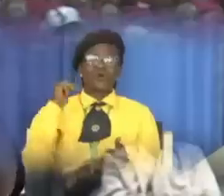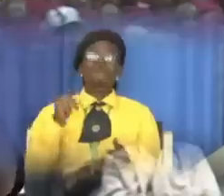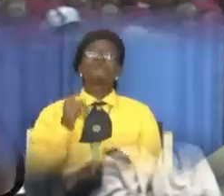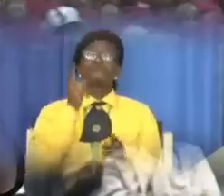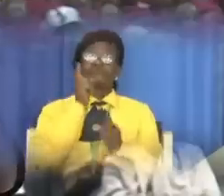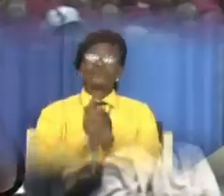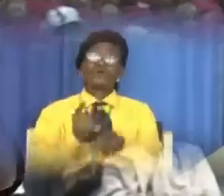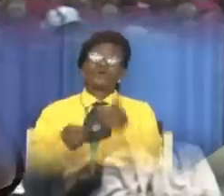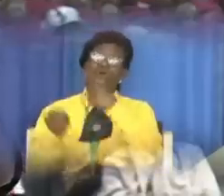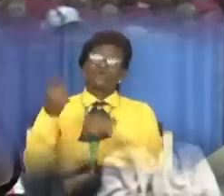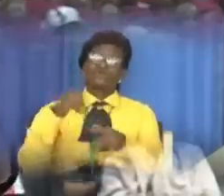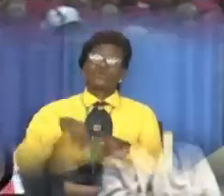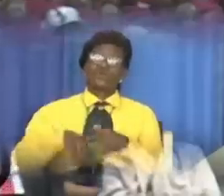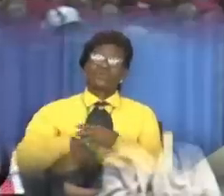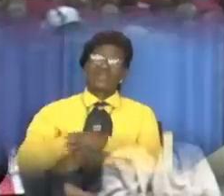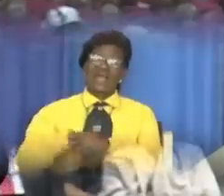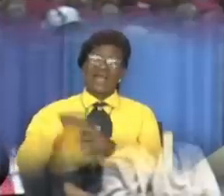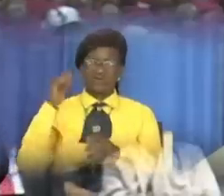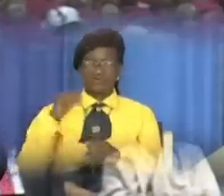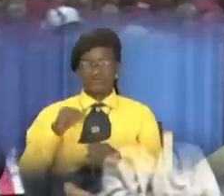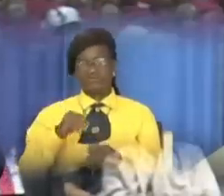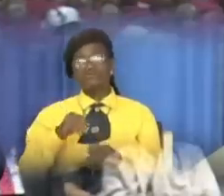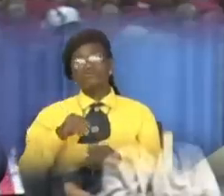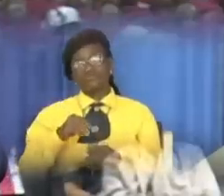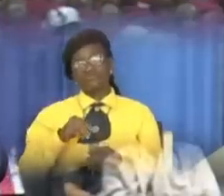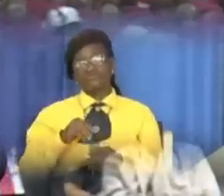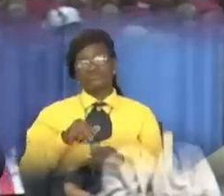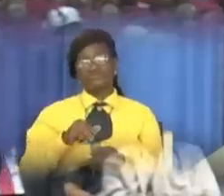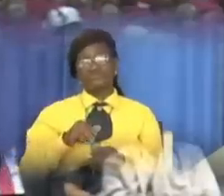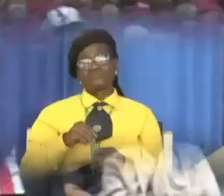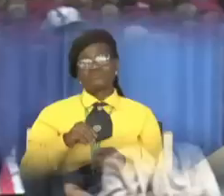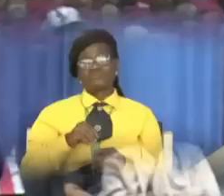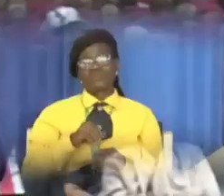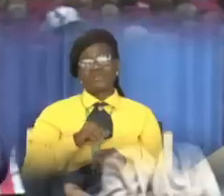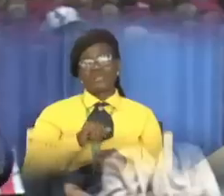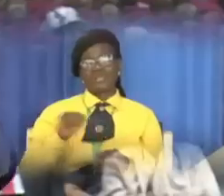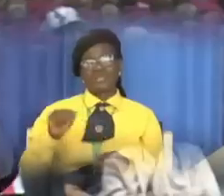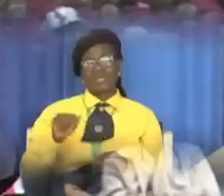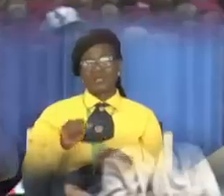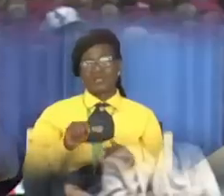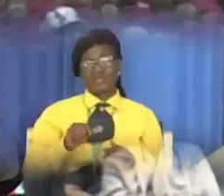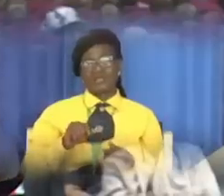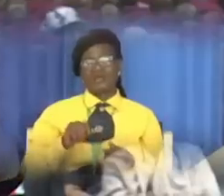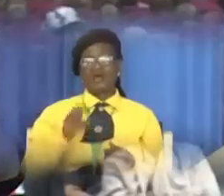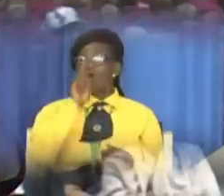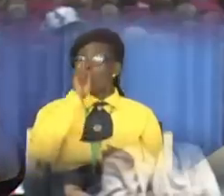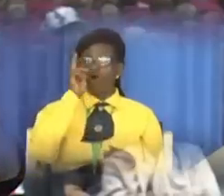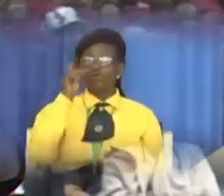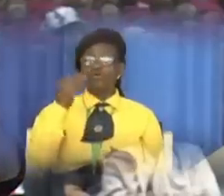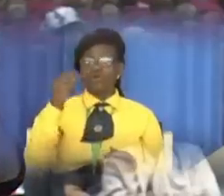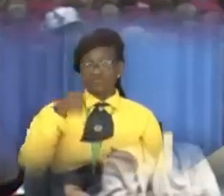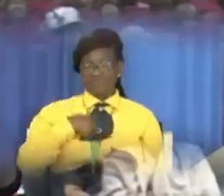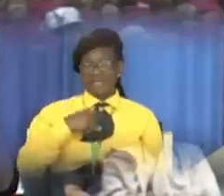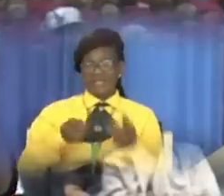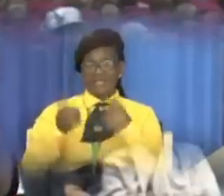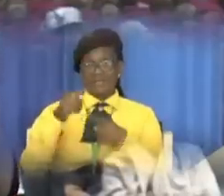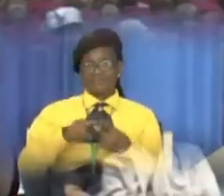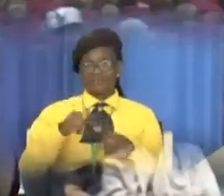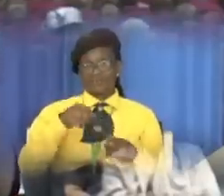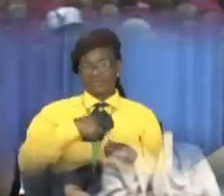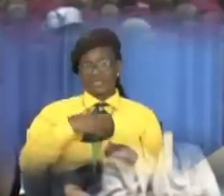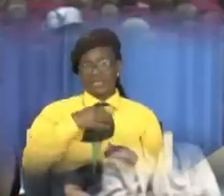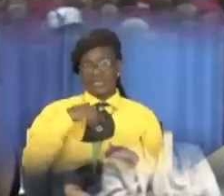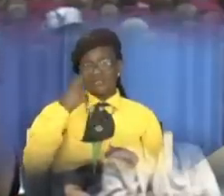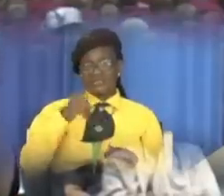all over the world then. An uncle of mine came to me and said, "Abro, I'm